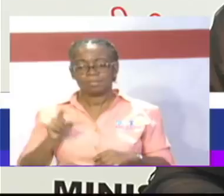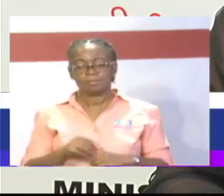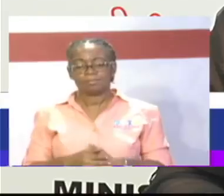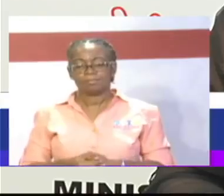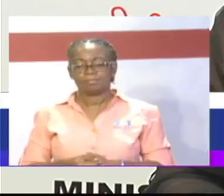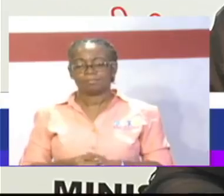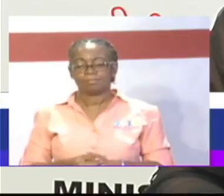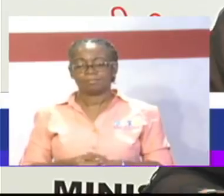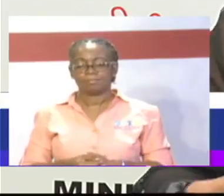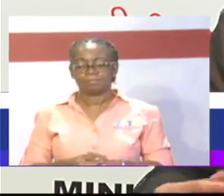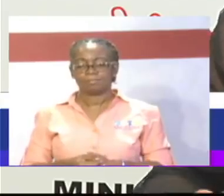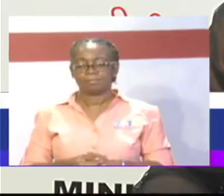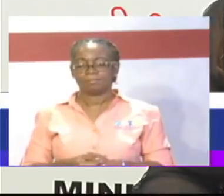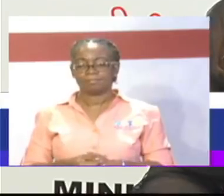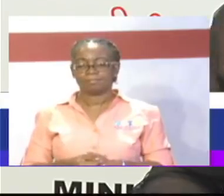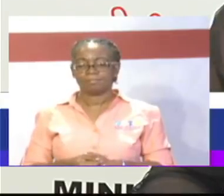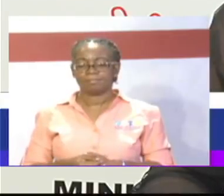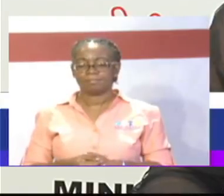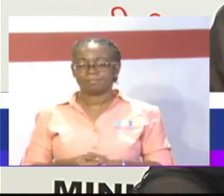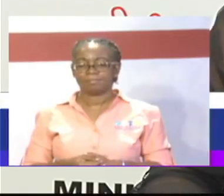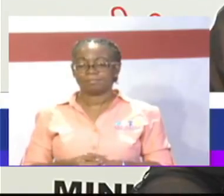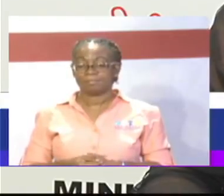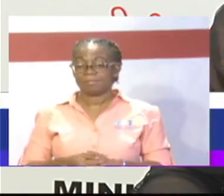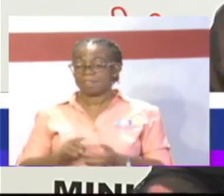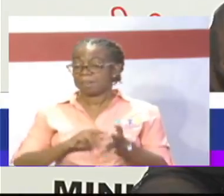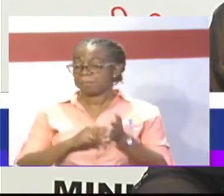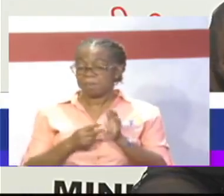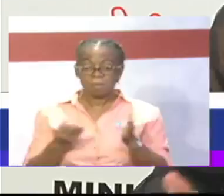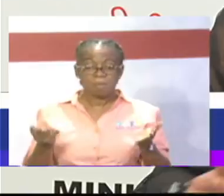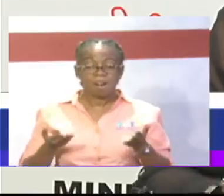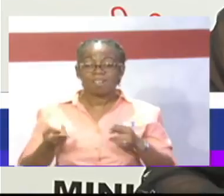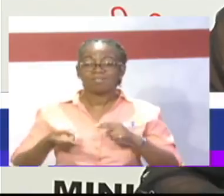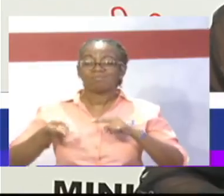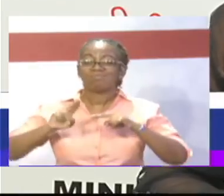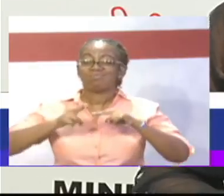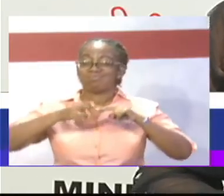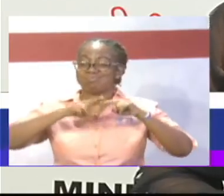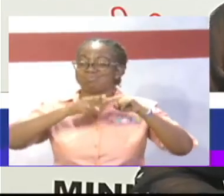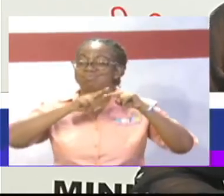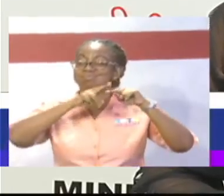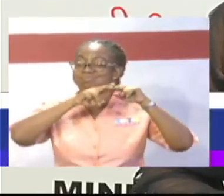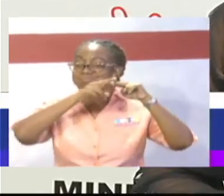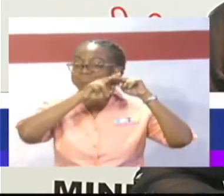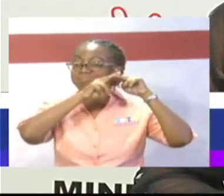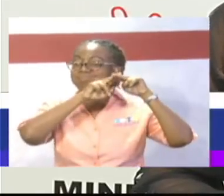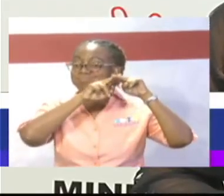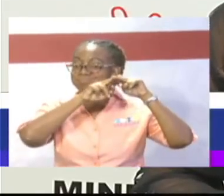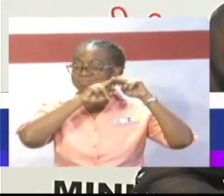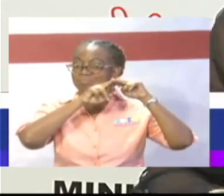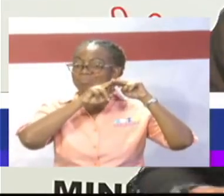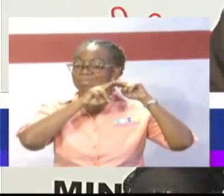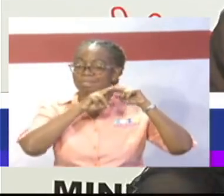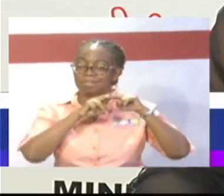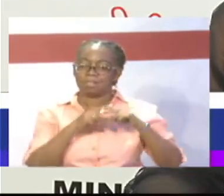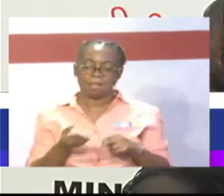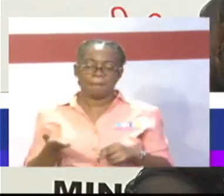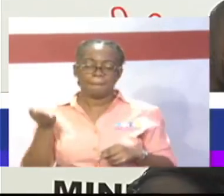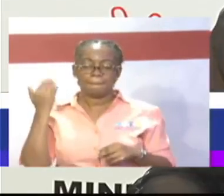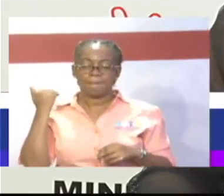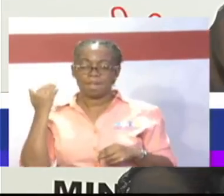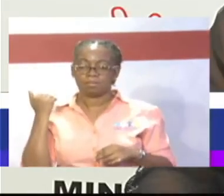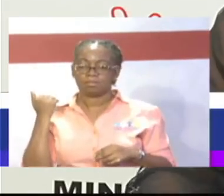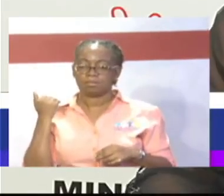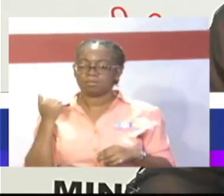intensive care unit level care, has increased significantly, especially over the